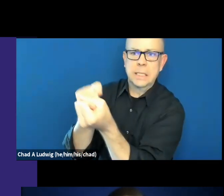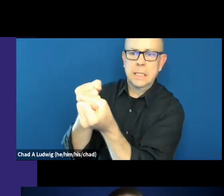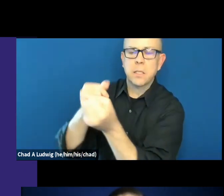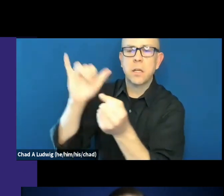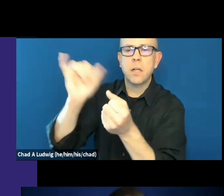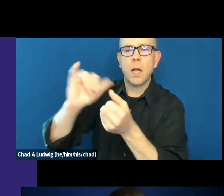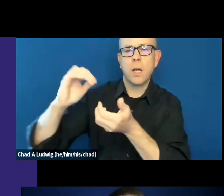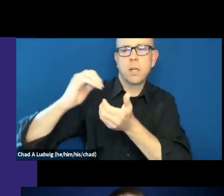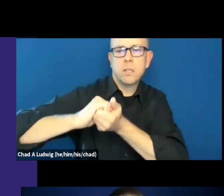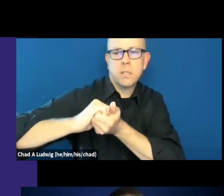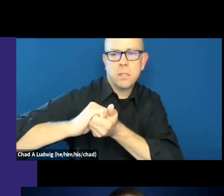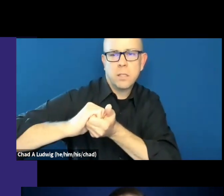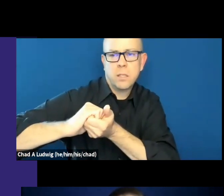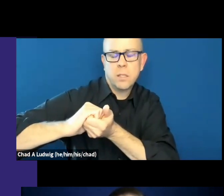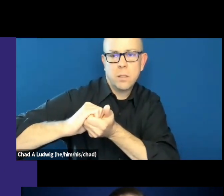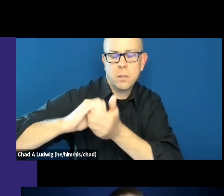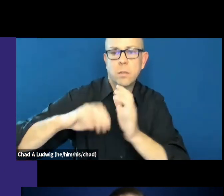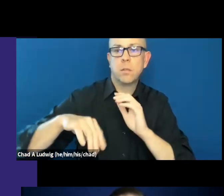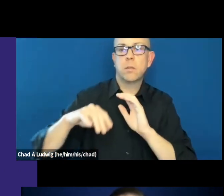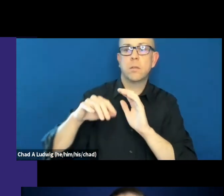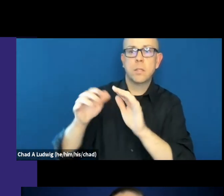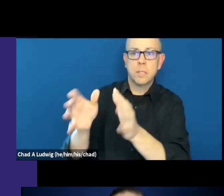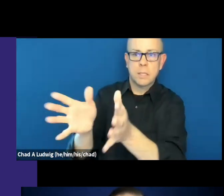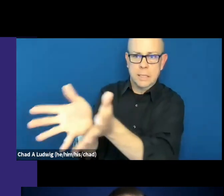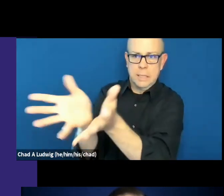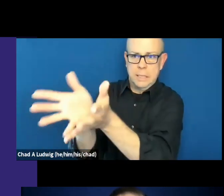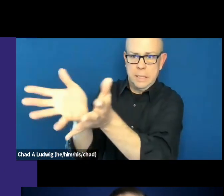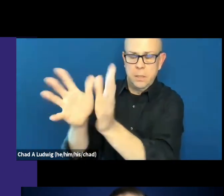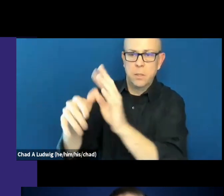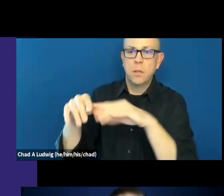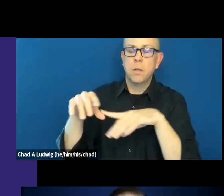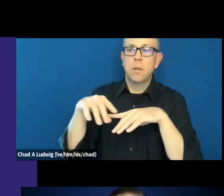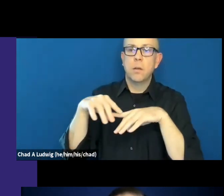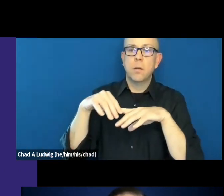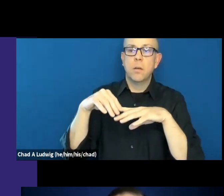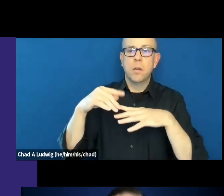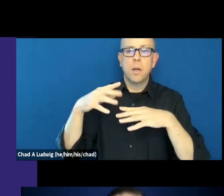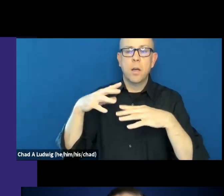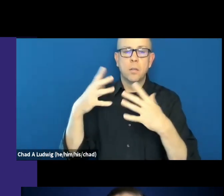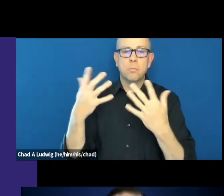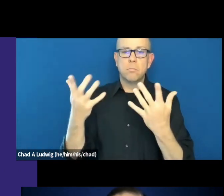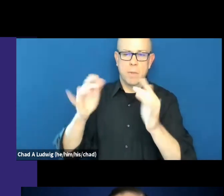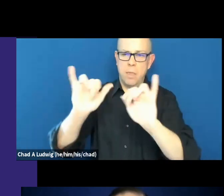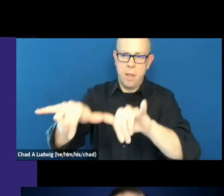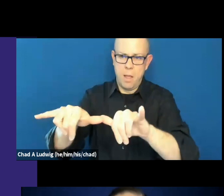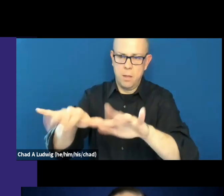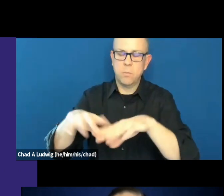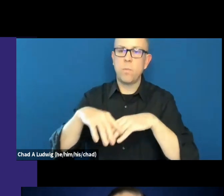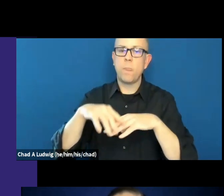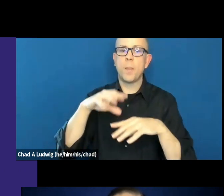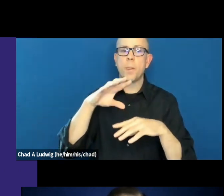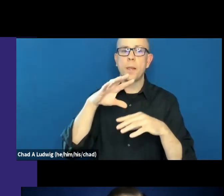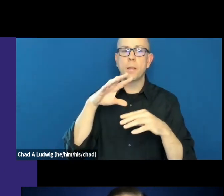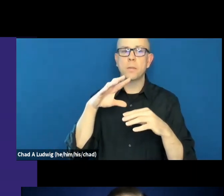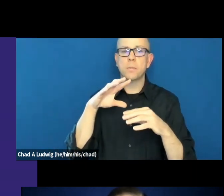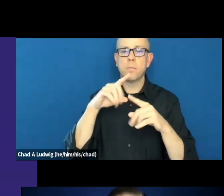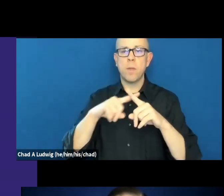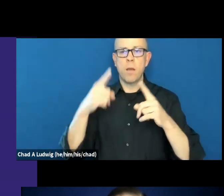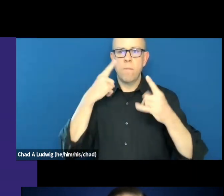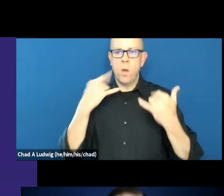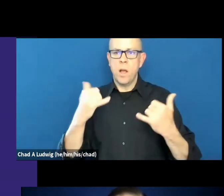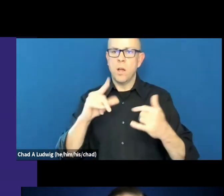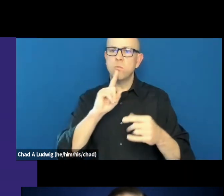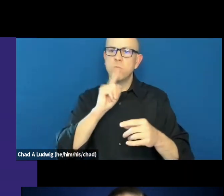give that referral some partnership with us where we give them information about what supports a deaf individual might need